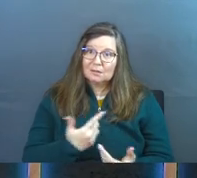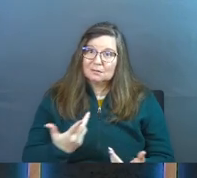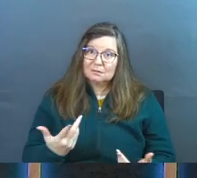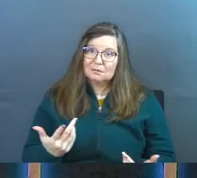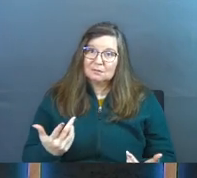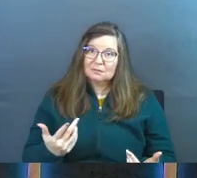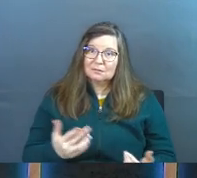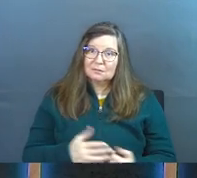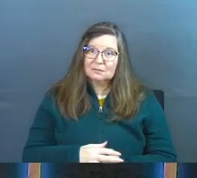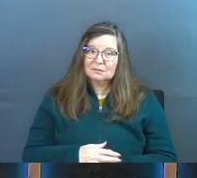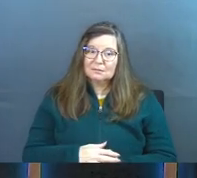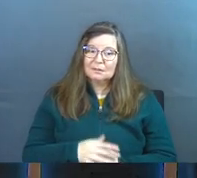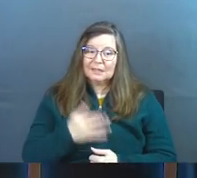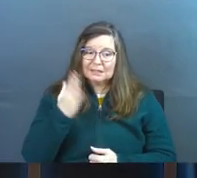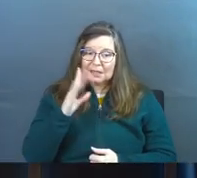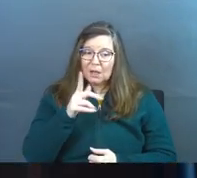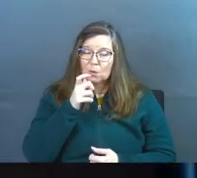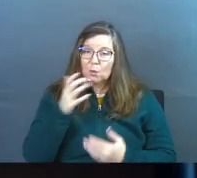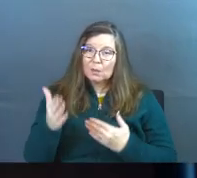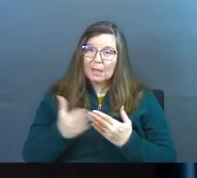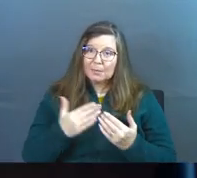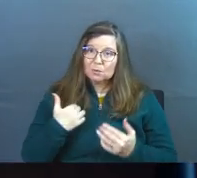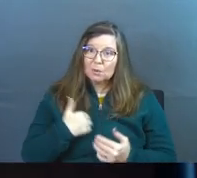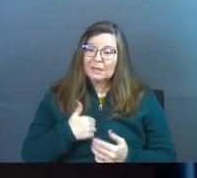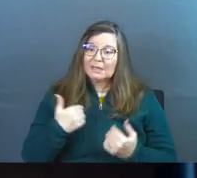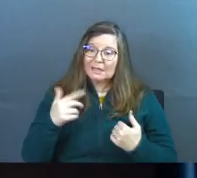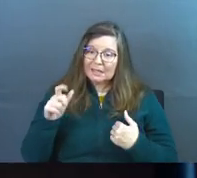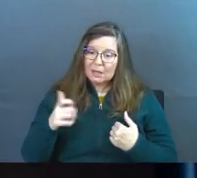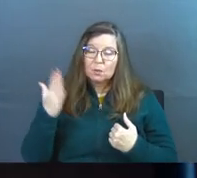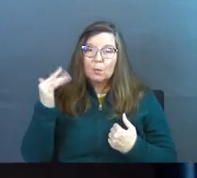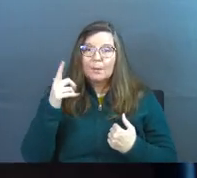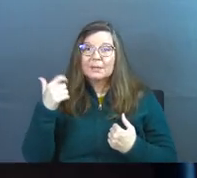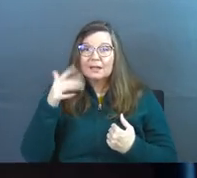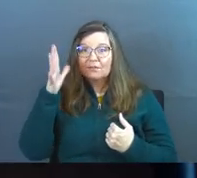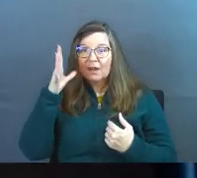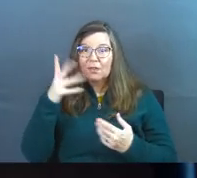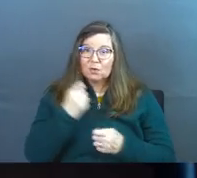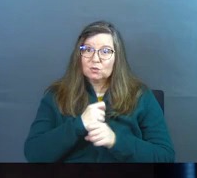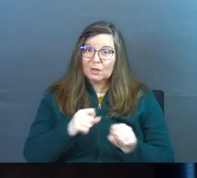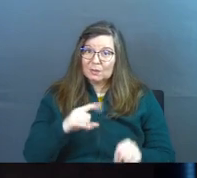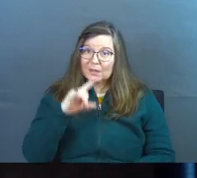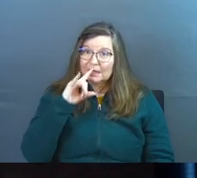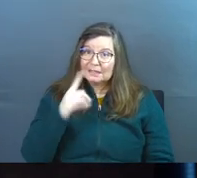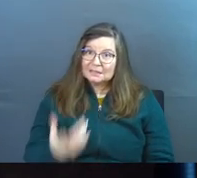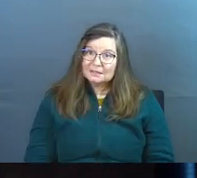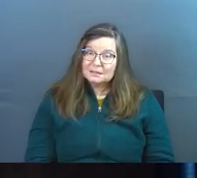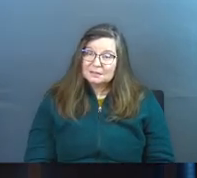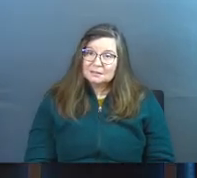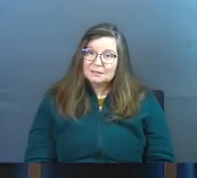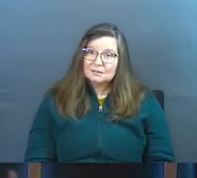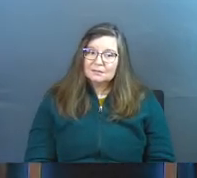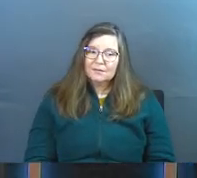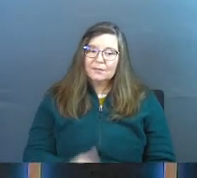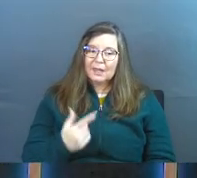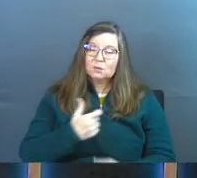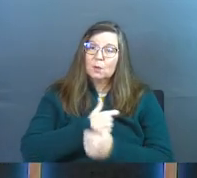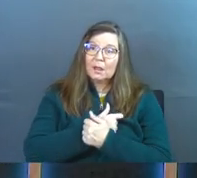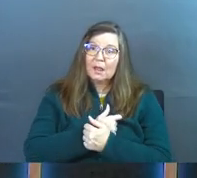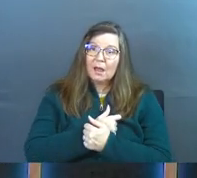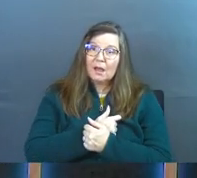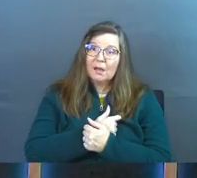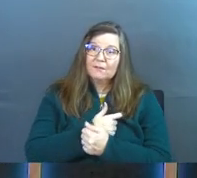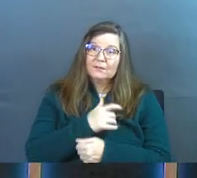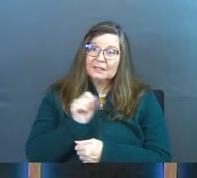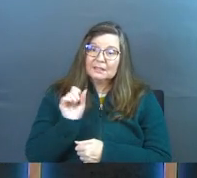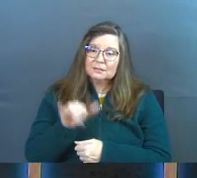service. He's the God who came near. He had to. Why? Because fathers rescue their kids. See, that's what love